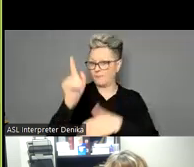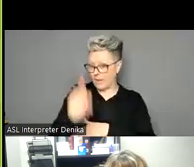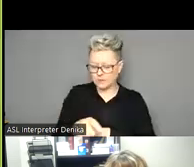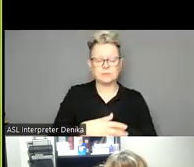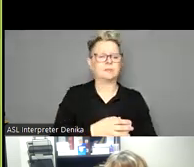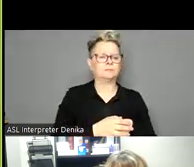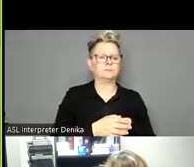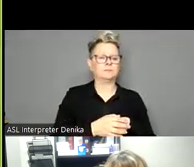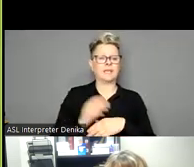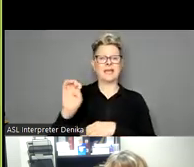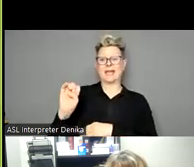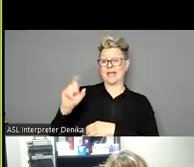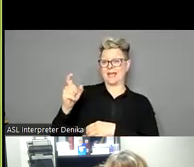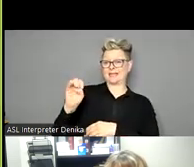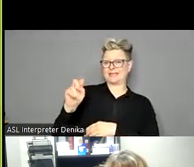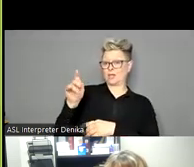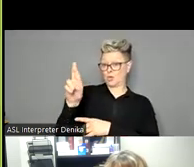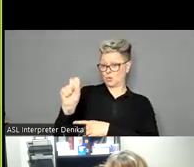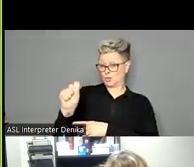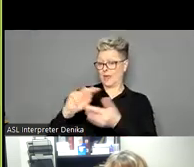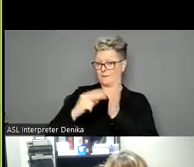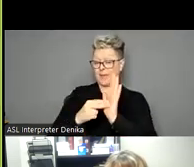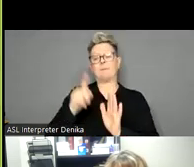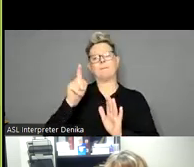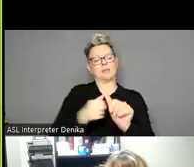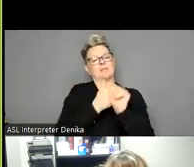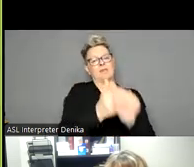Executors are obligated to act in good faith in handling your affairs.